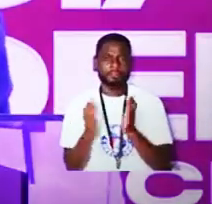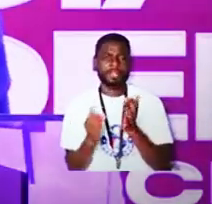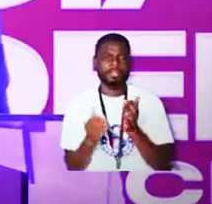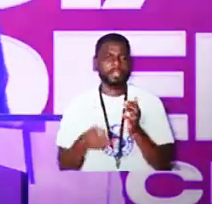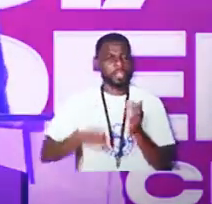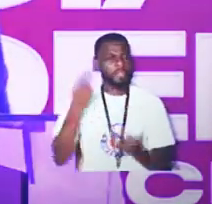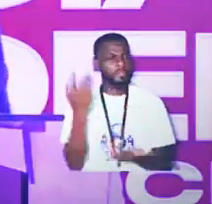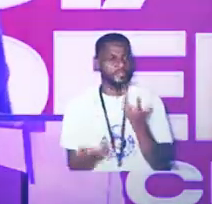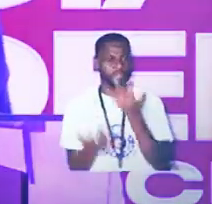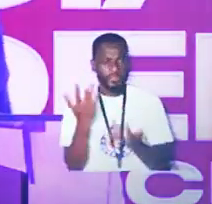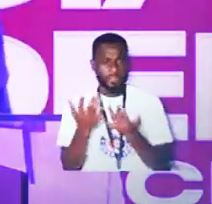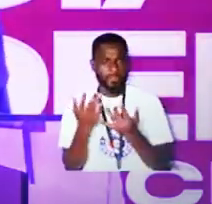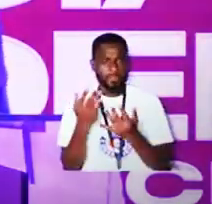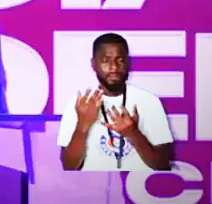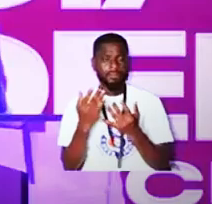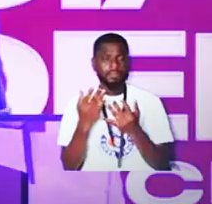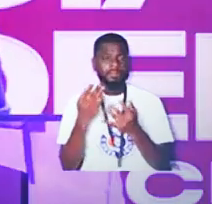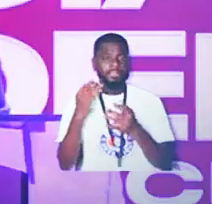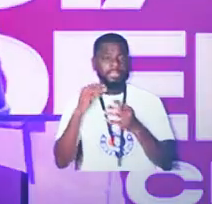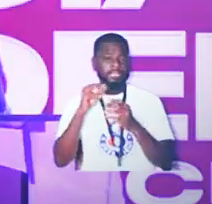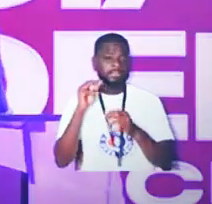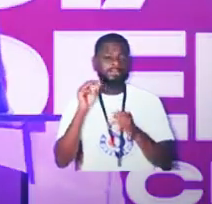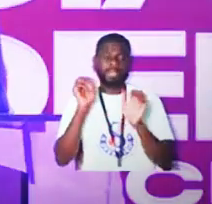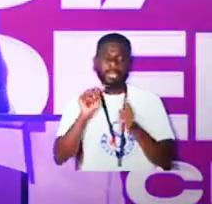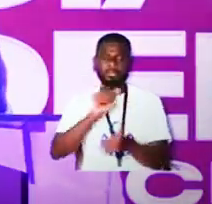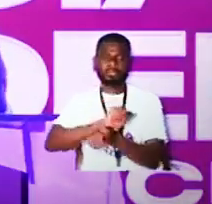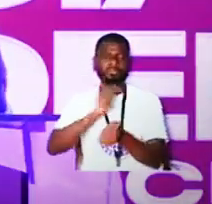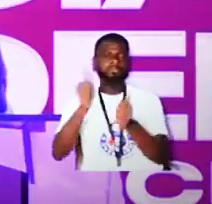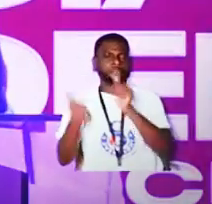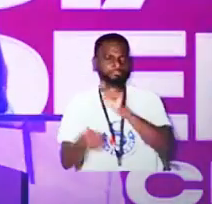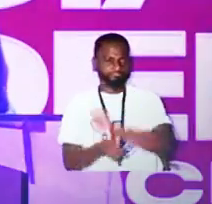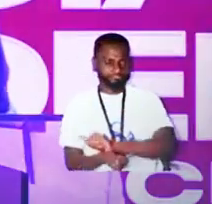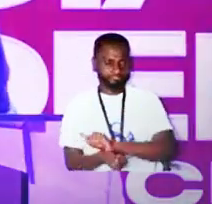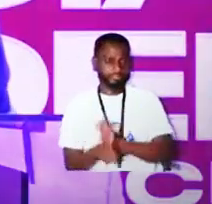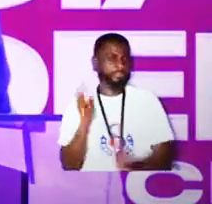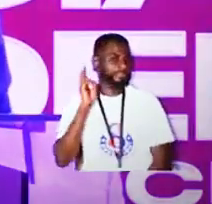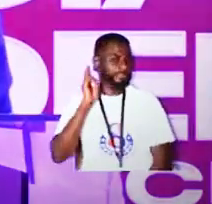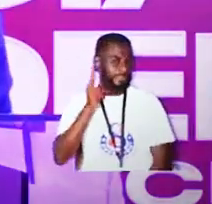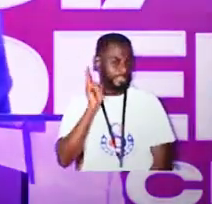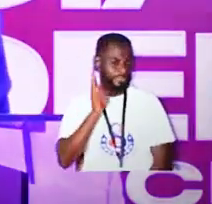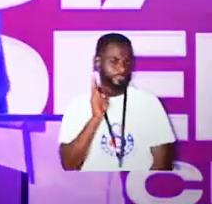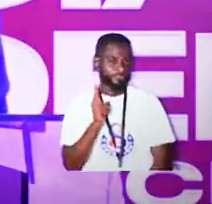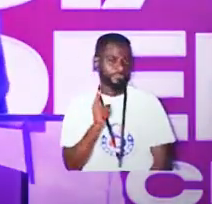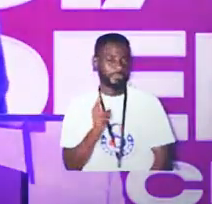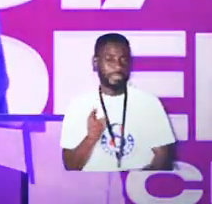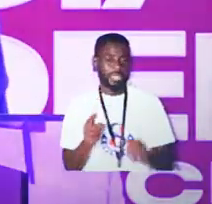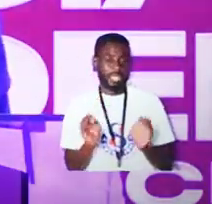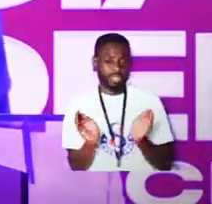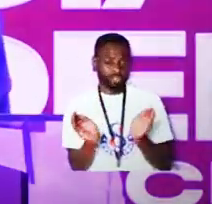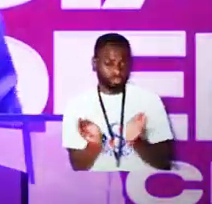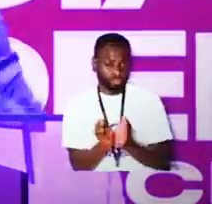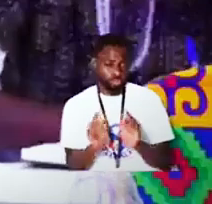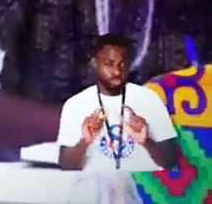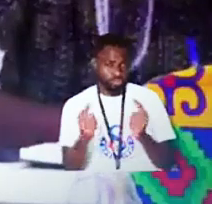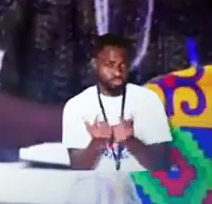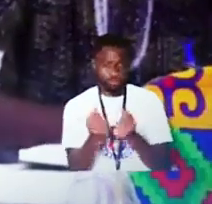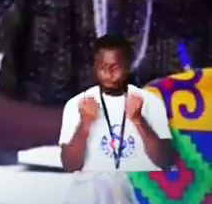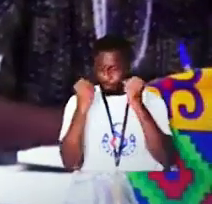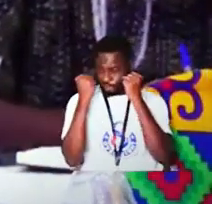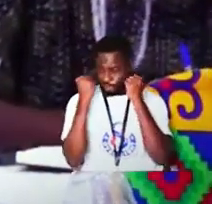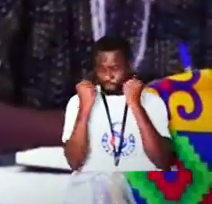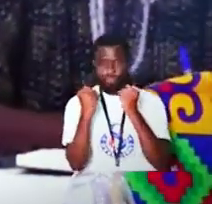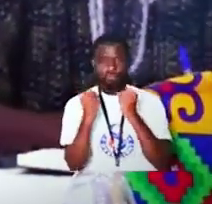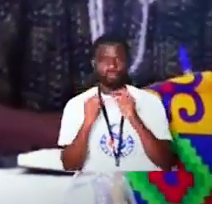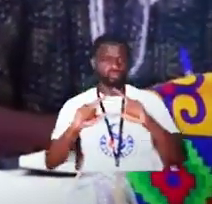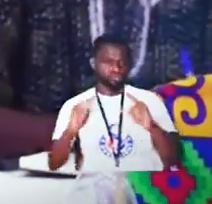their mission, can alter the course of history. A small body of determined spirits,